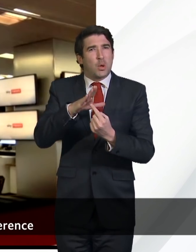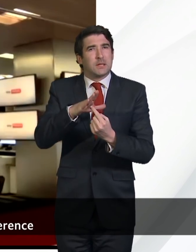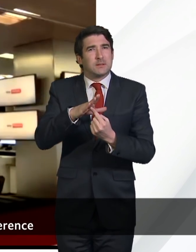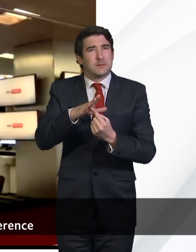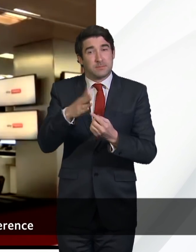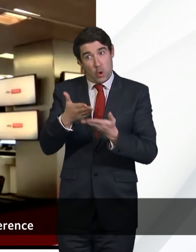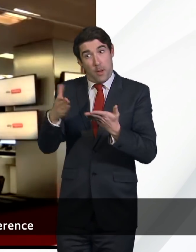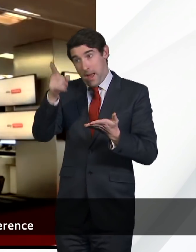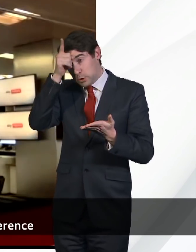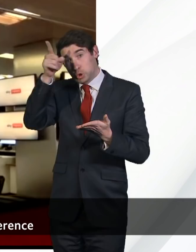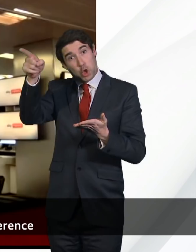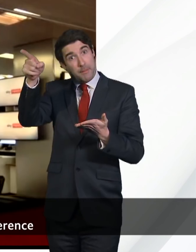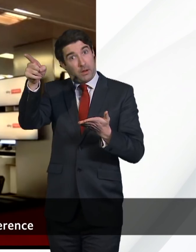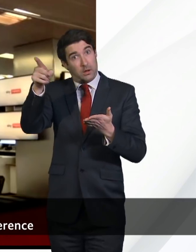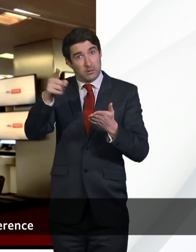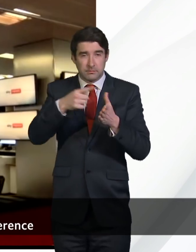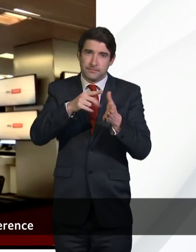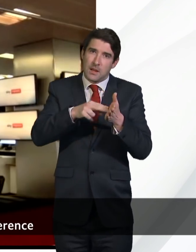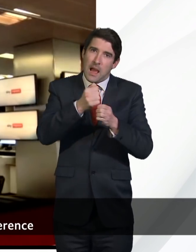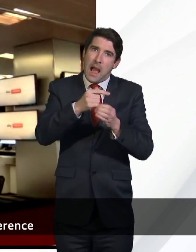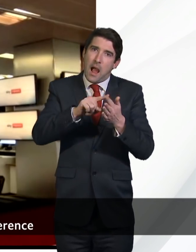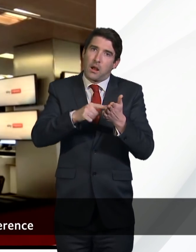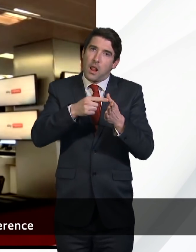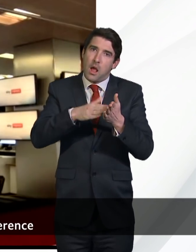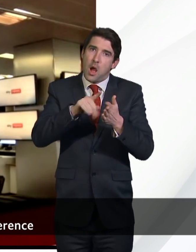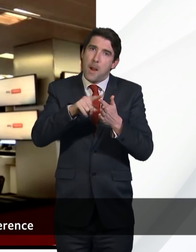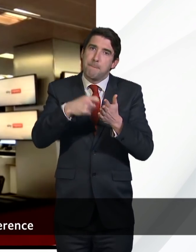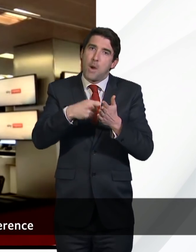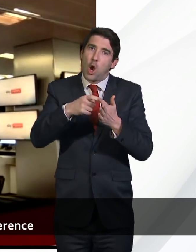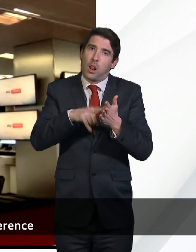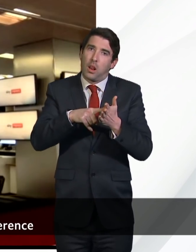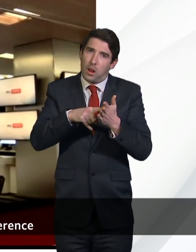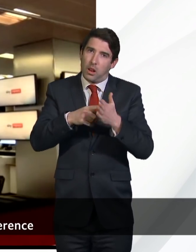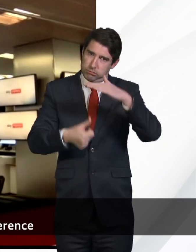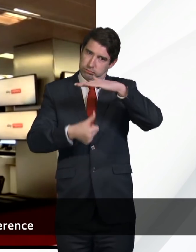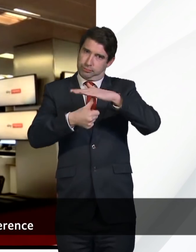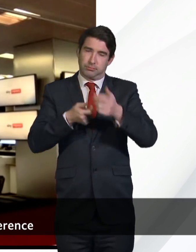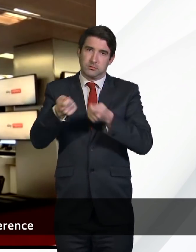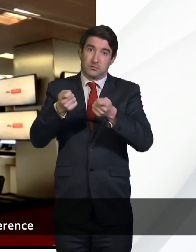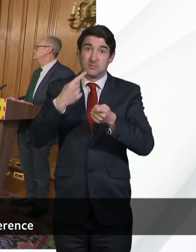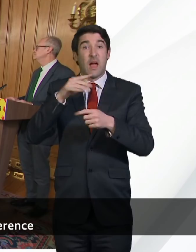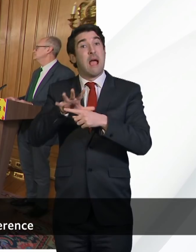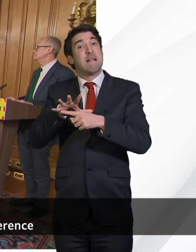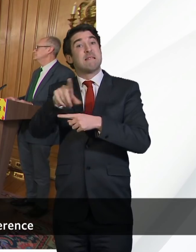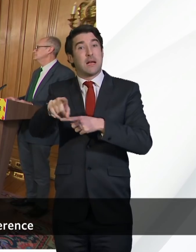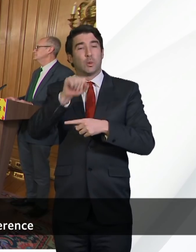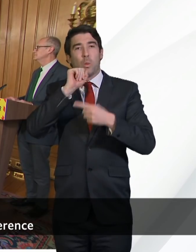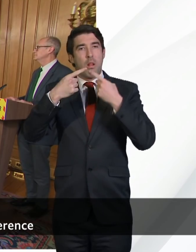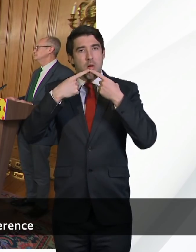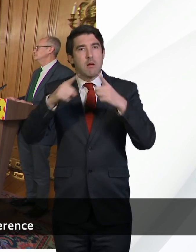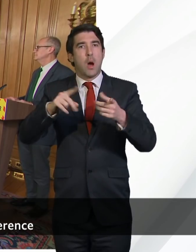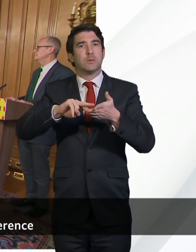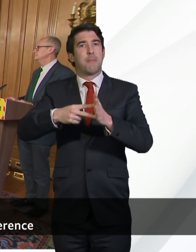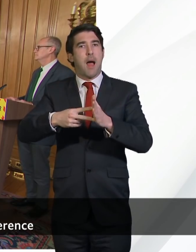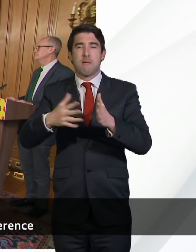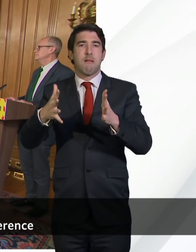German Chancellor, said today that the German government would do that next week. Can you commit to doing something similar? And